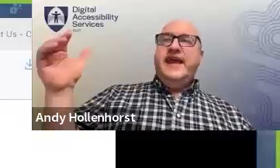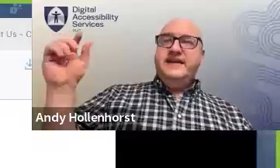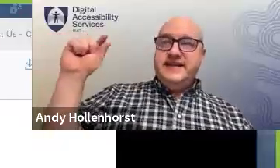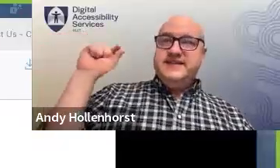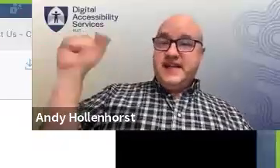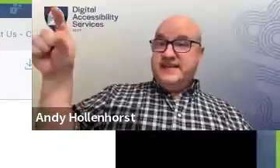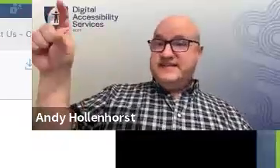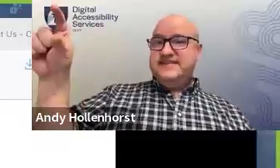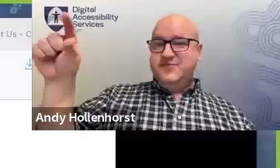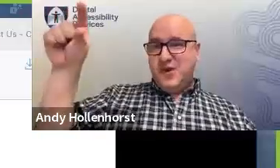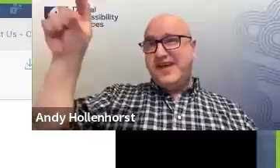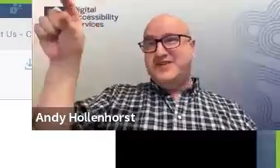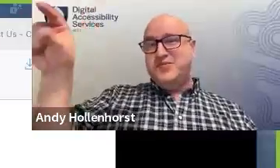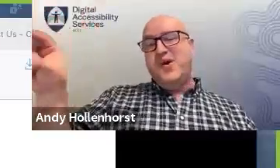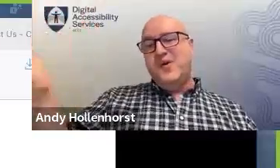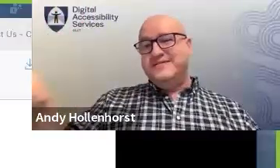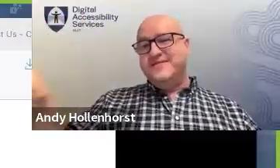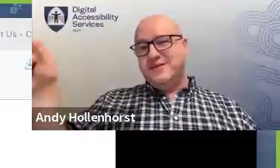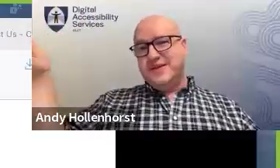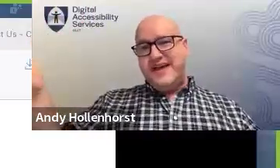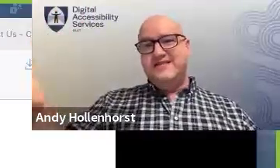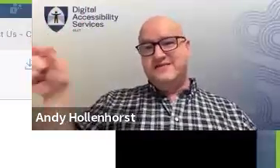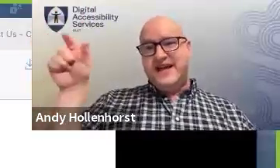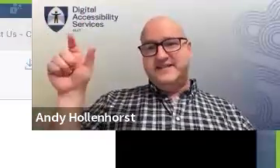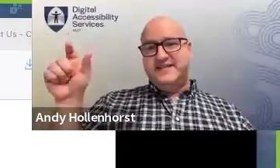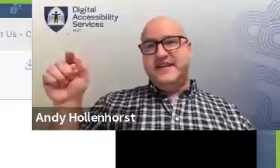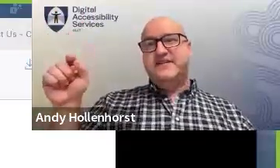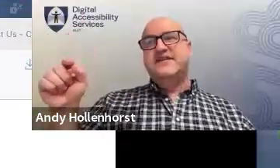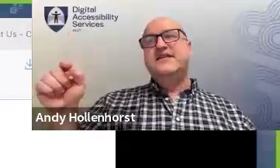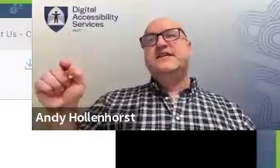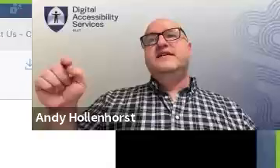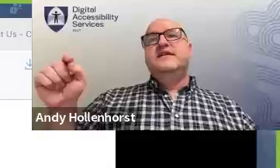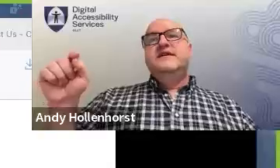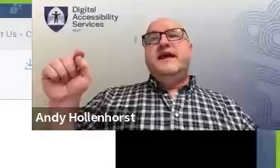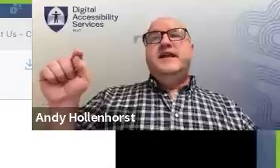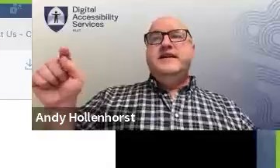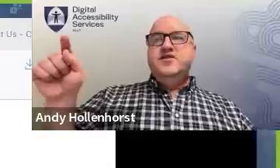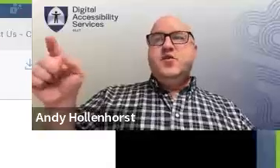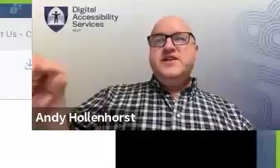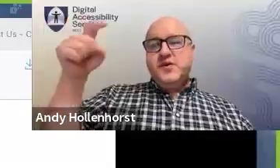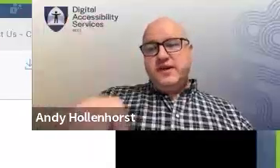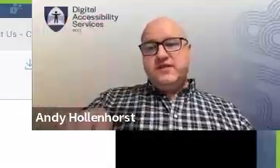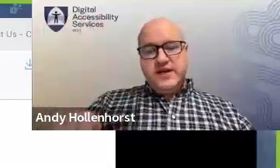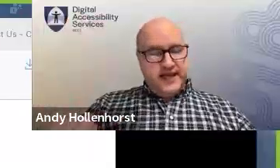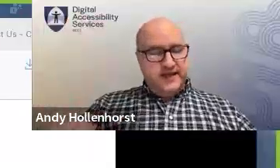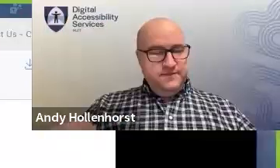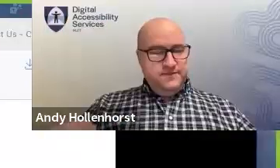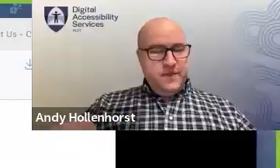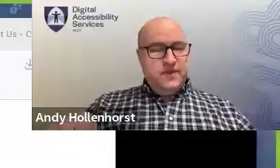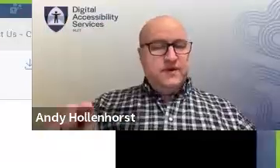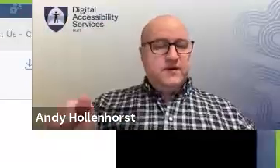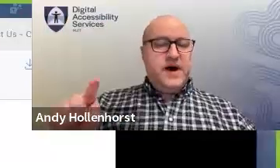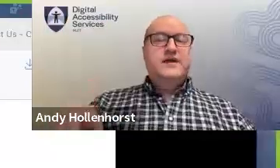Um, and it cites WCAG 2.1 AA as the standard. And in